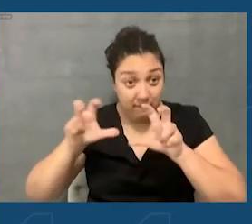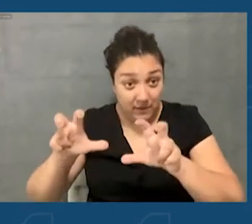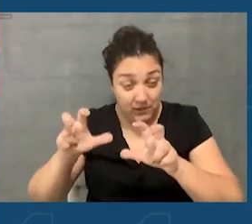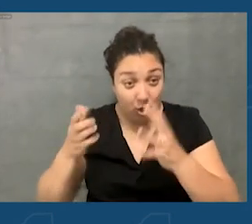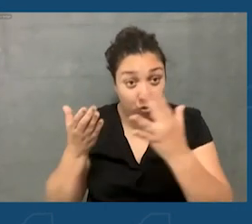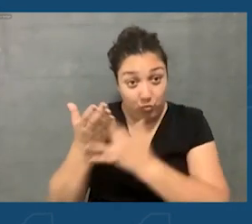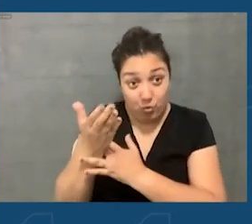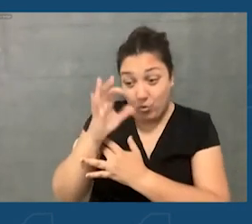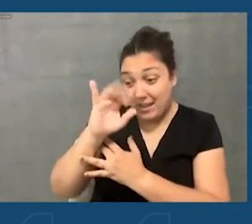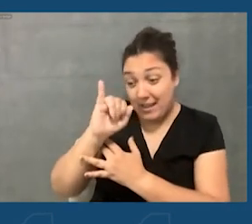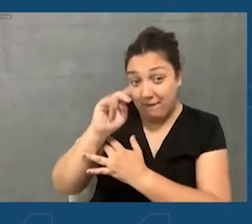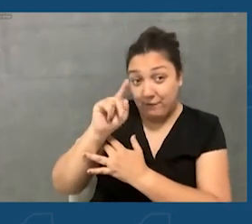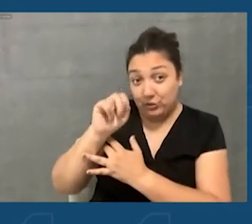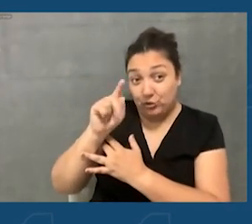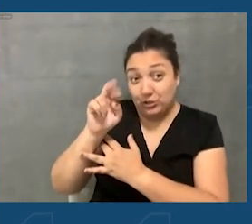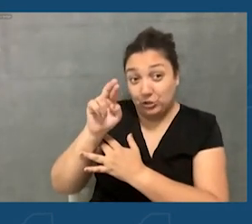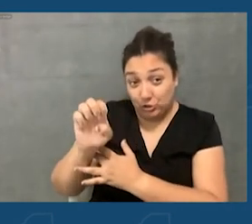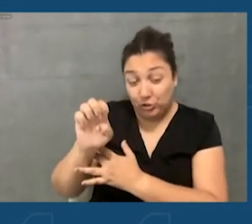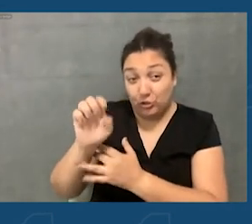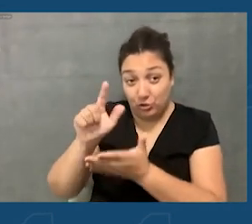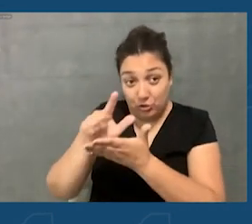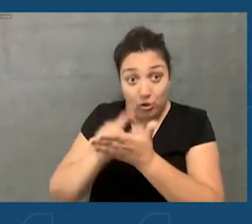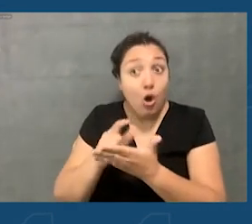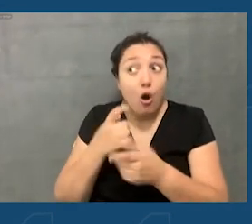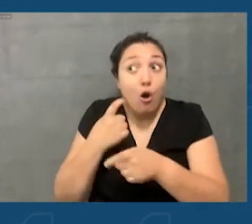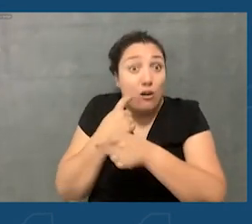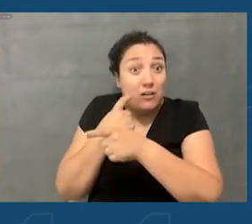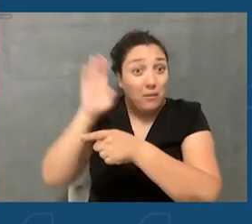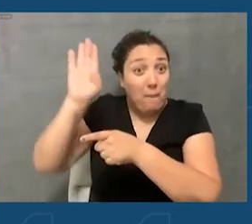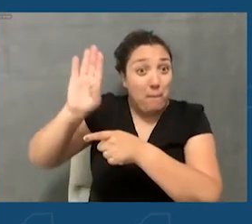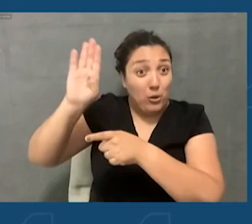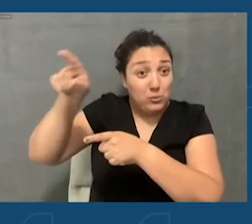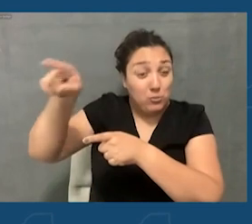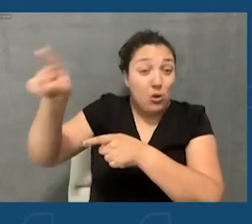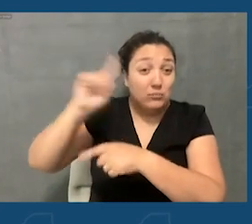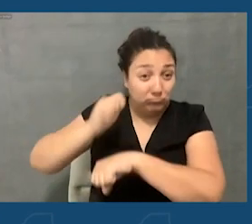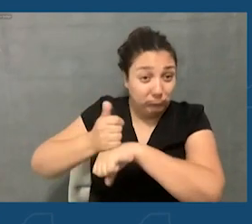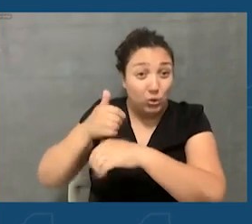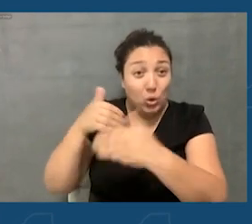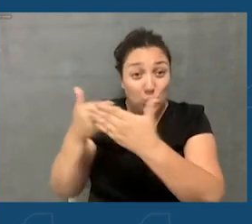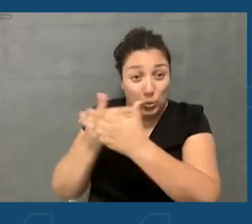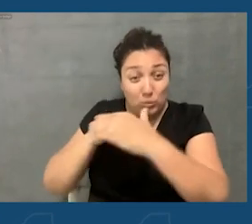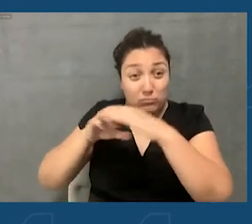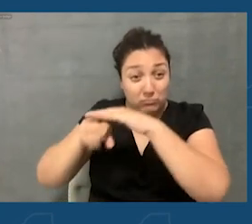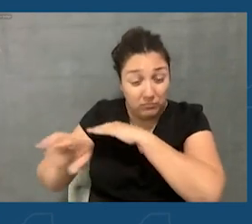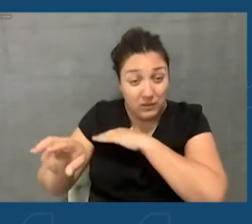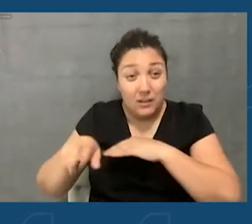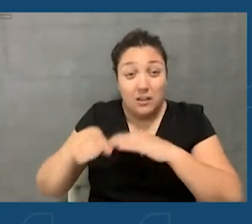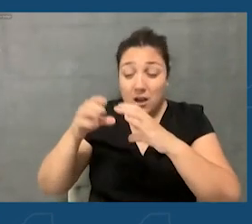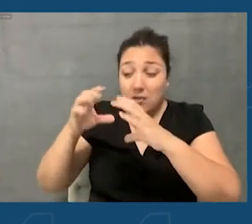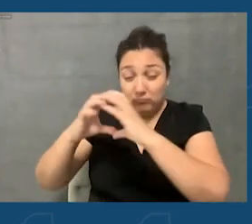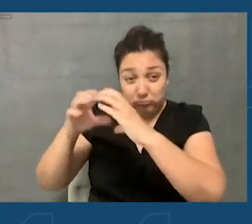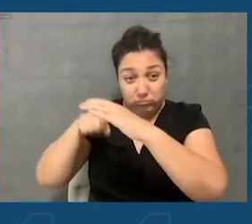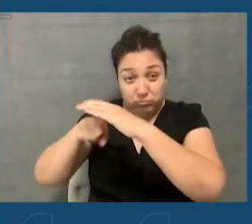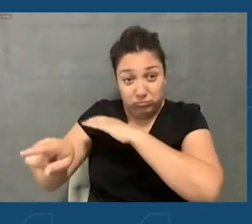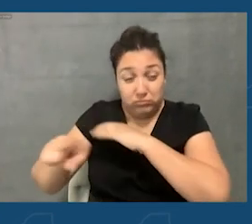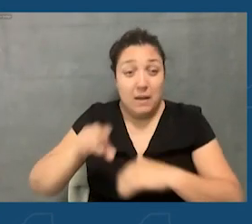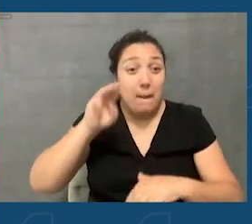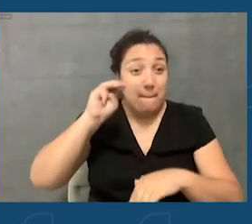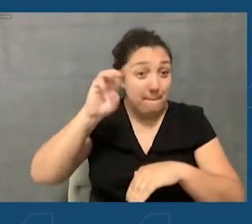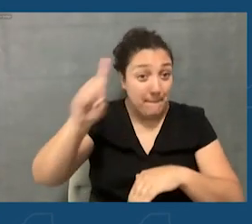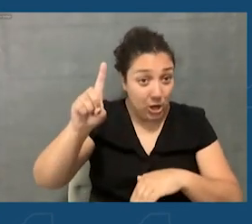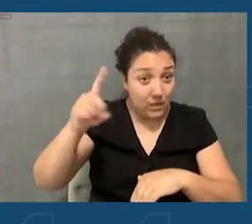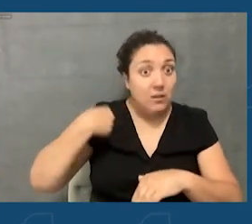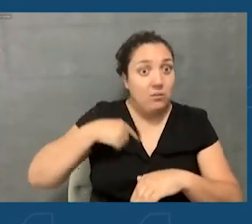around the country. We're building a new tunnel in Baltimore, bridges in Connecticut, in Maryland. We're investing $10 billion in refleeting our